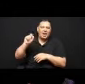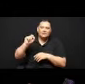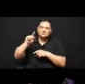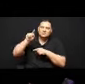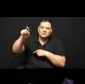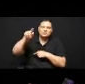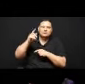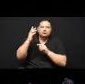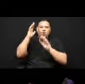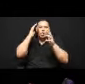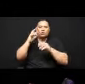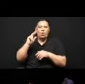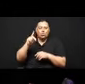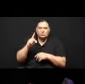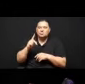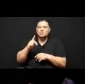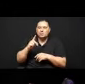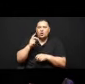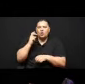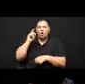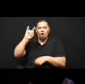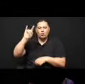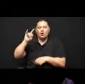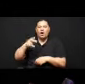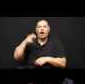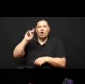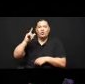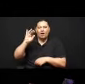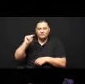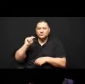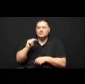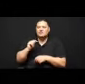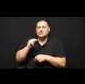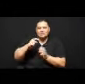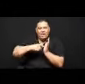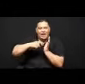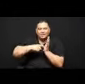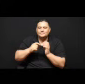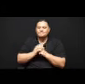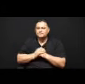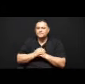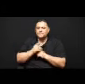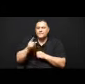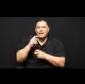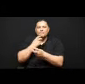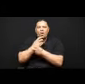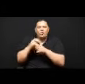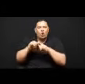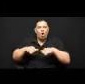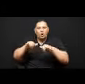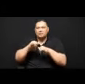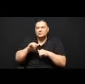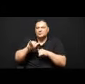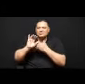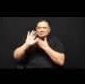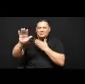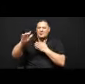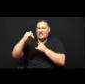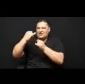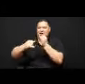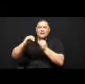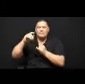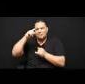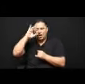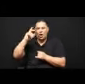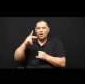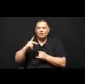Mine. They worked deep through in the boneyard at the edge of the flat rock, chest to chest with the mill rats and powder crew